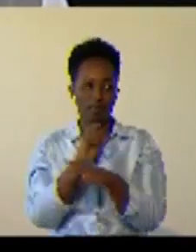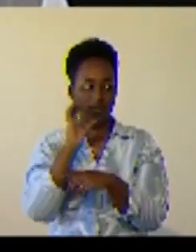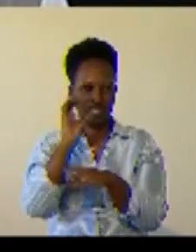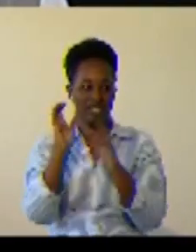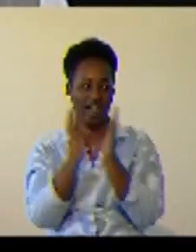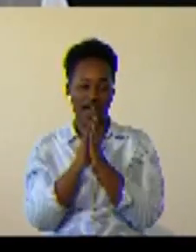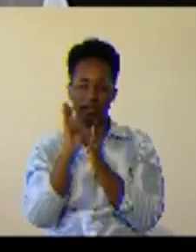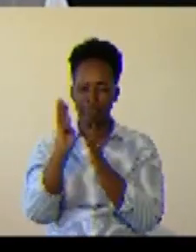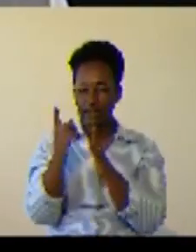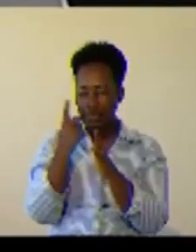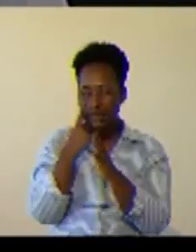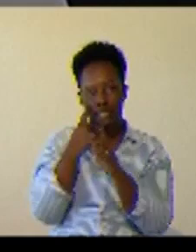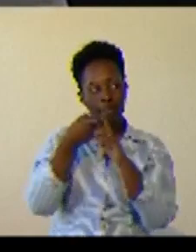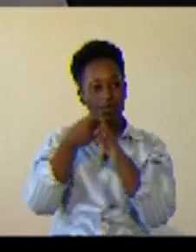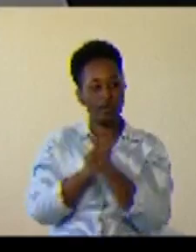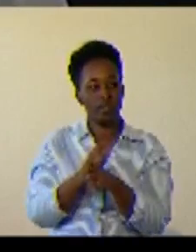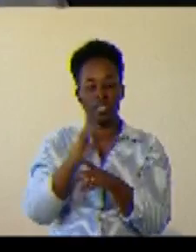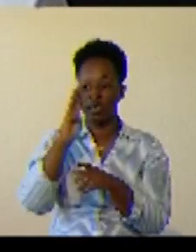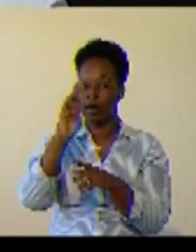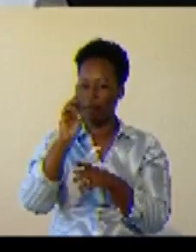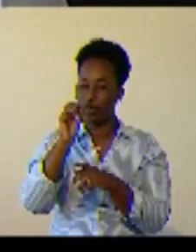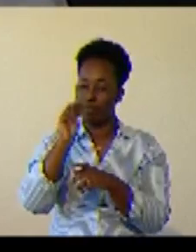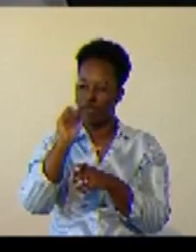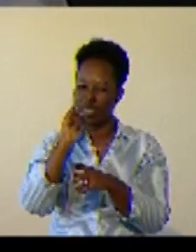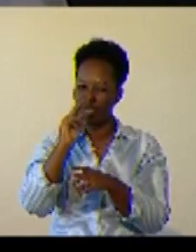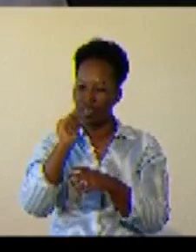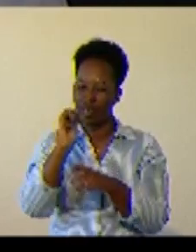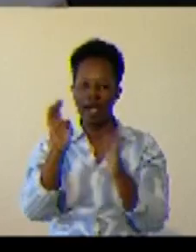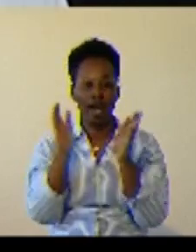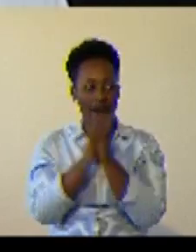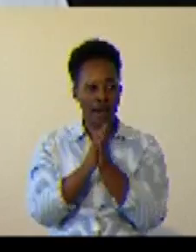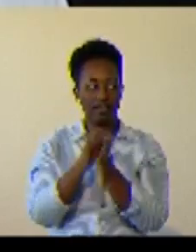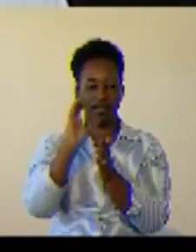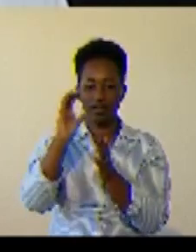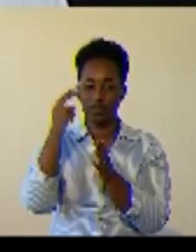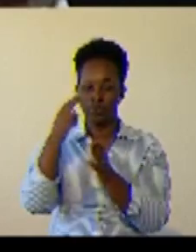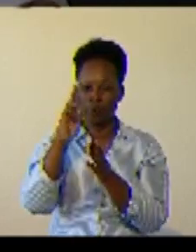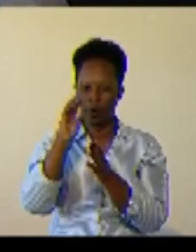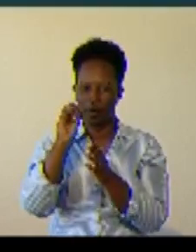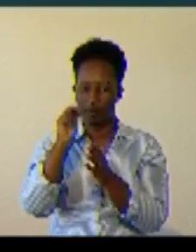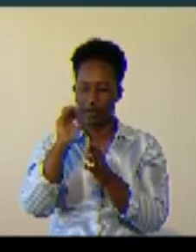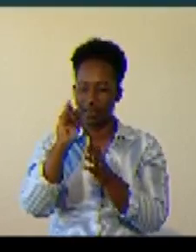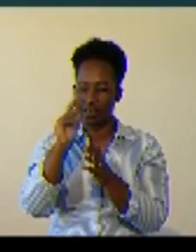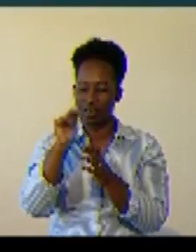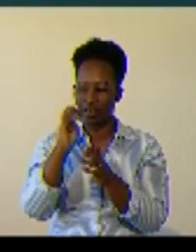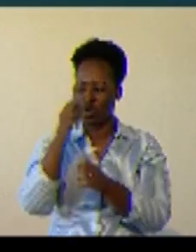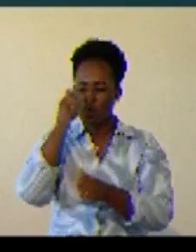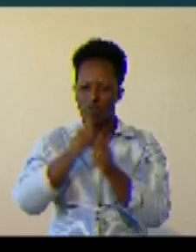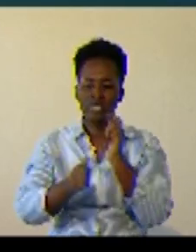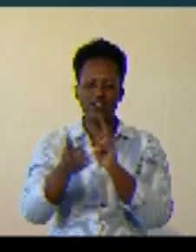to check between bromine and chlorine which one has the higher ability of